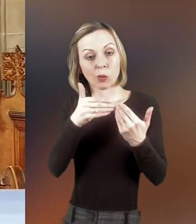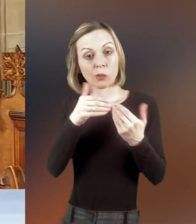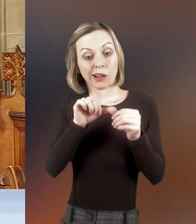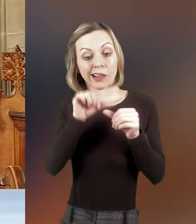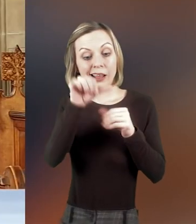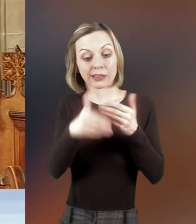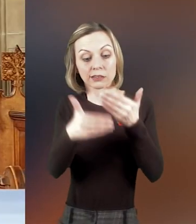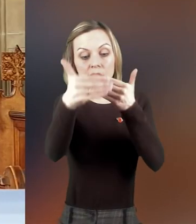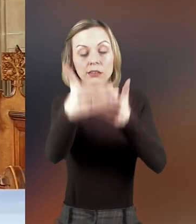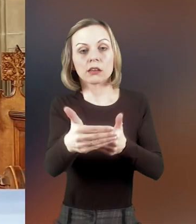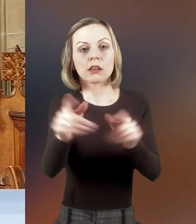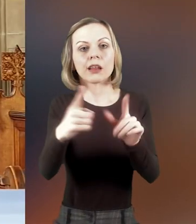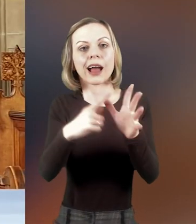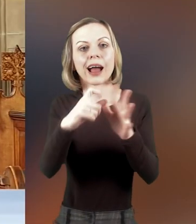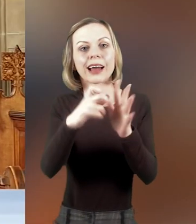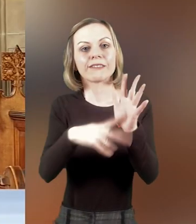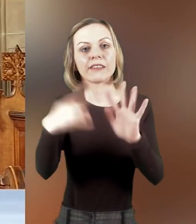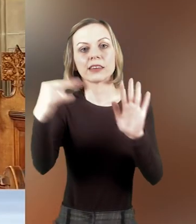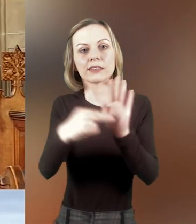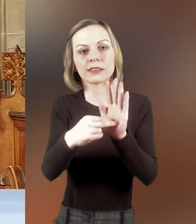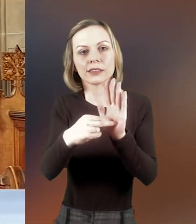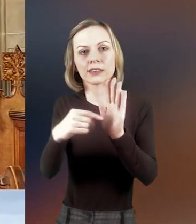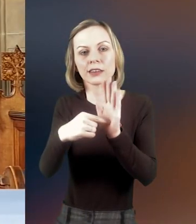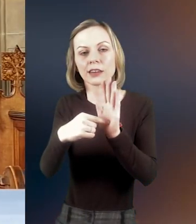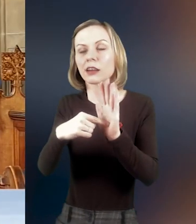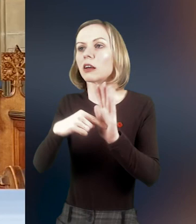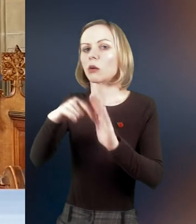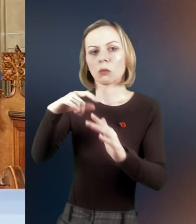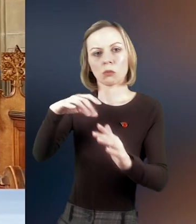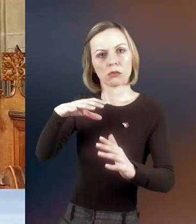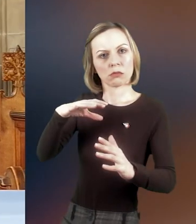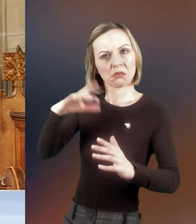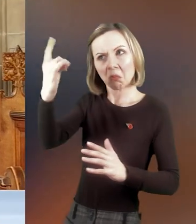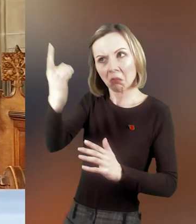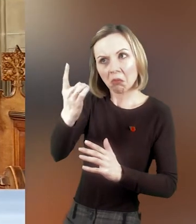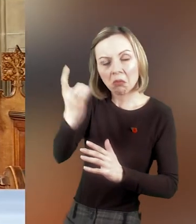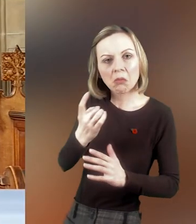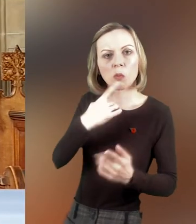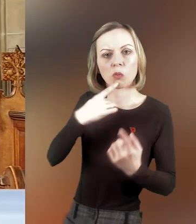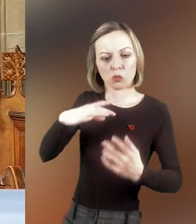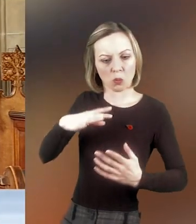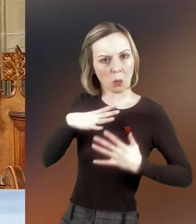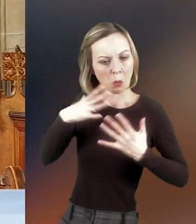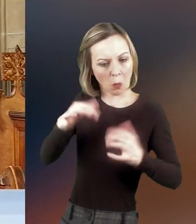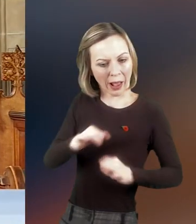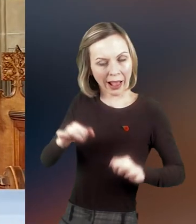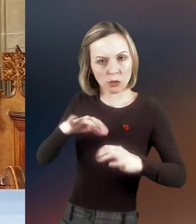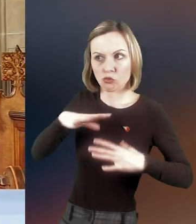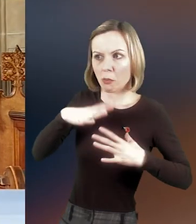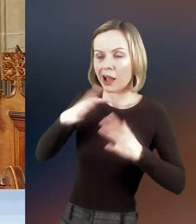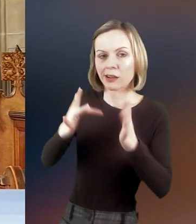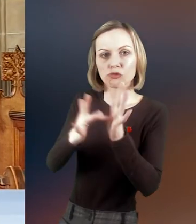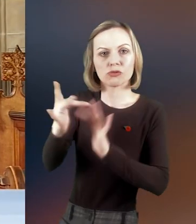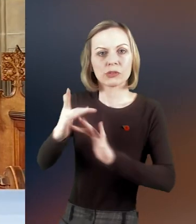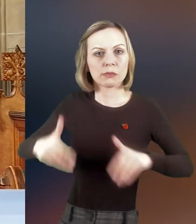So as we head towards the season of Advent, a season of waiting in hopeful anticipation and preparation of